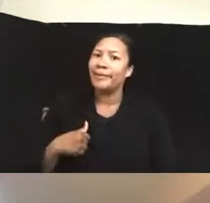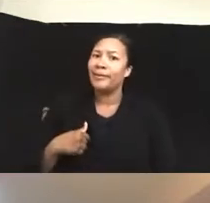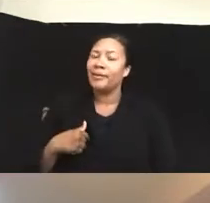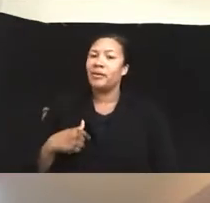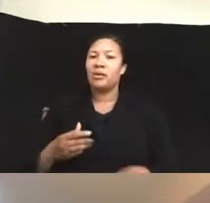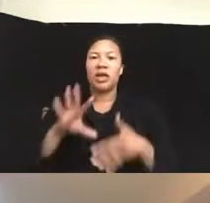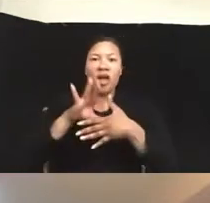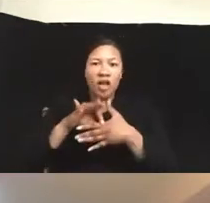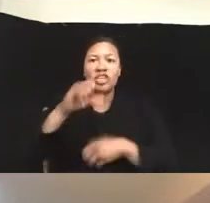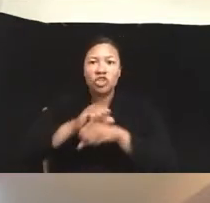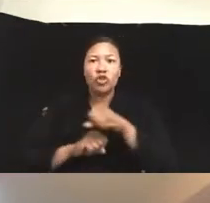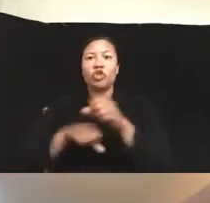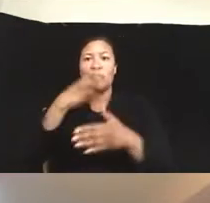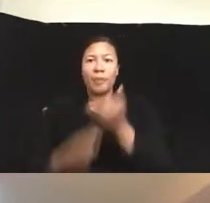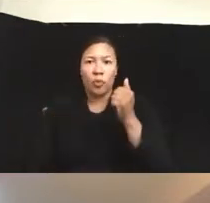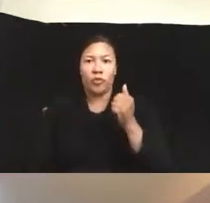and in structure.